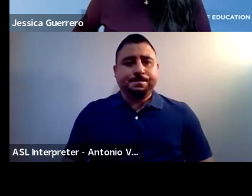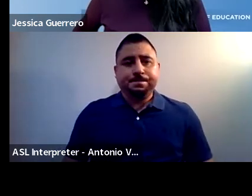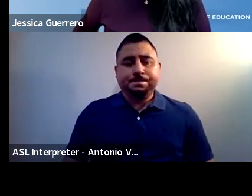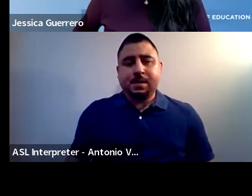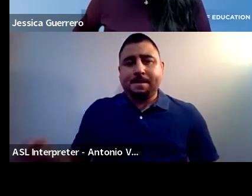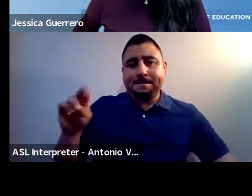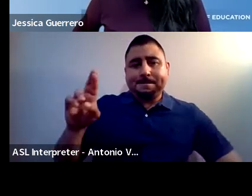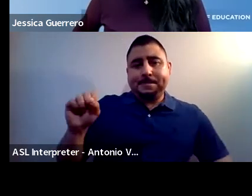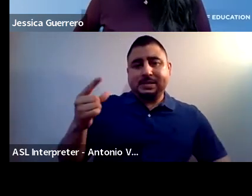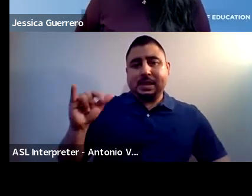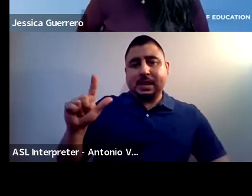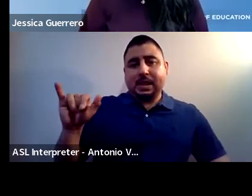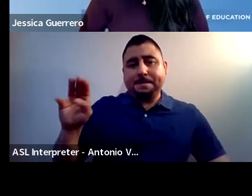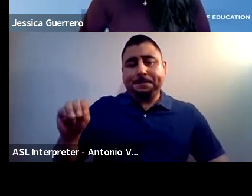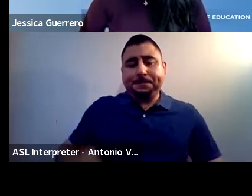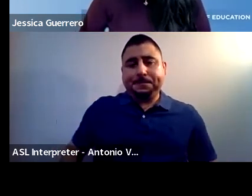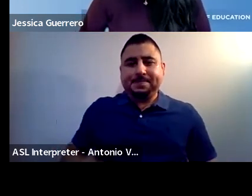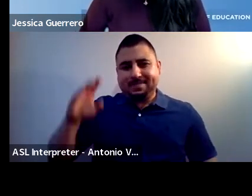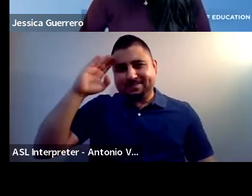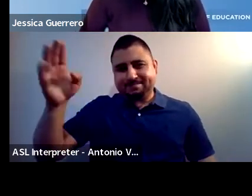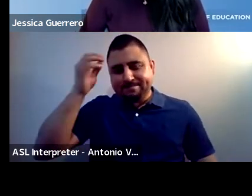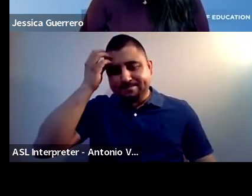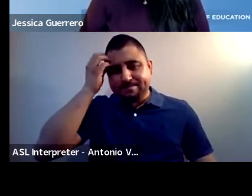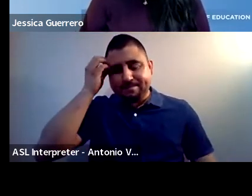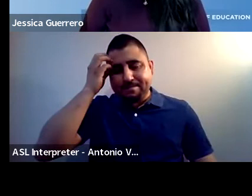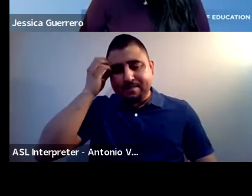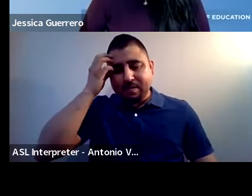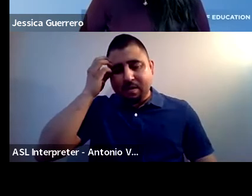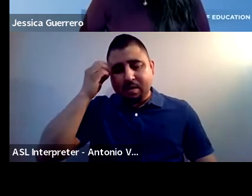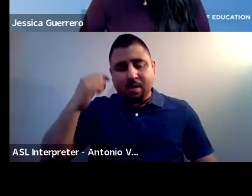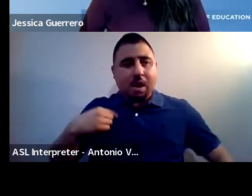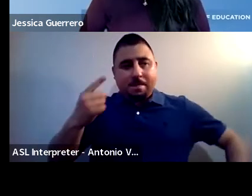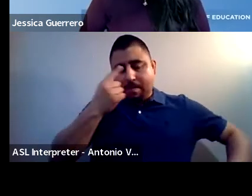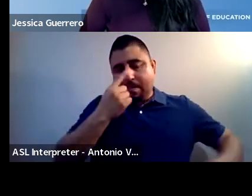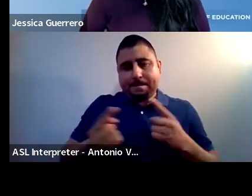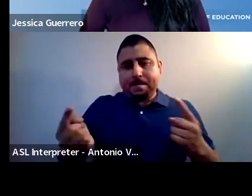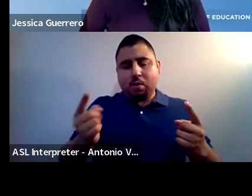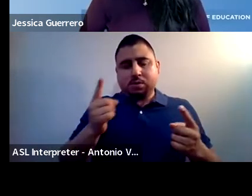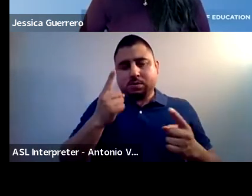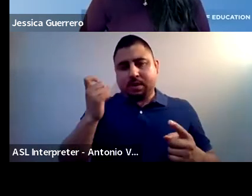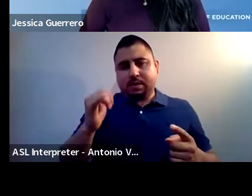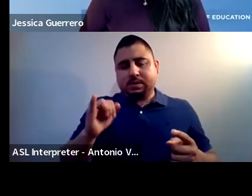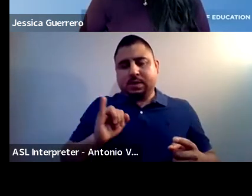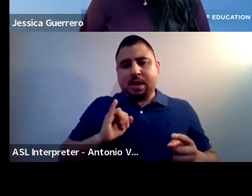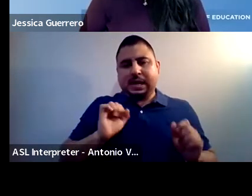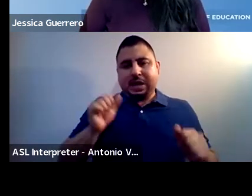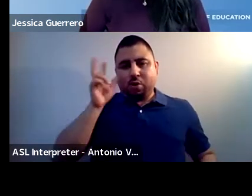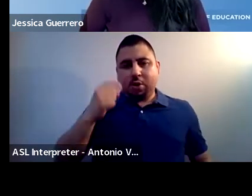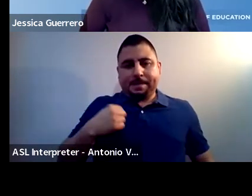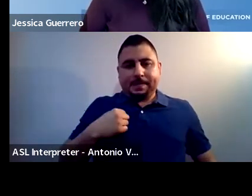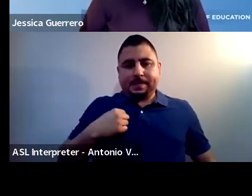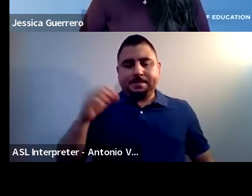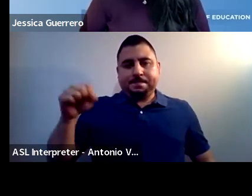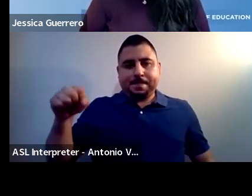Ms. Gilliam? Hi, yes. So I'm opposed because can you hear me?